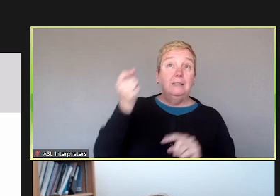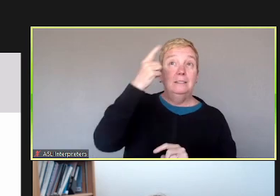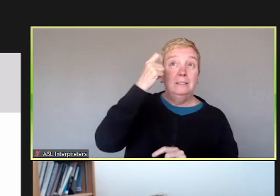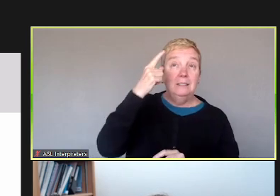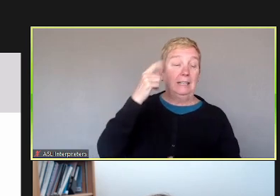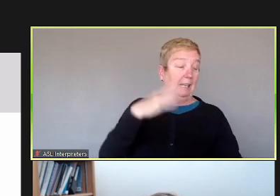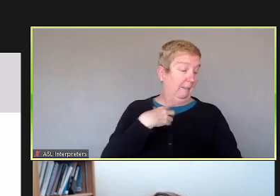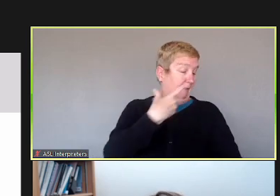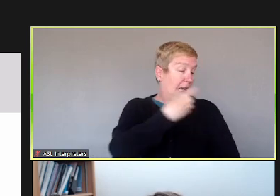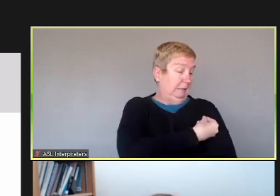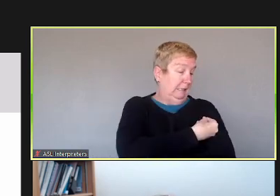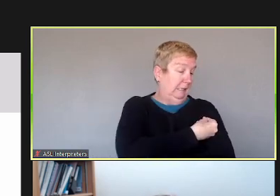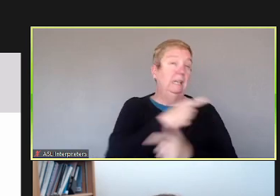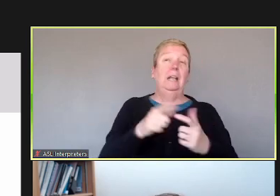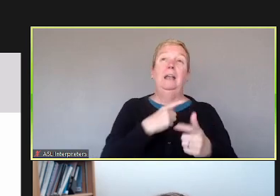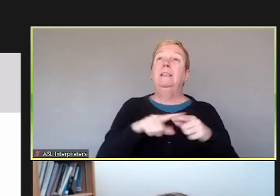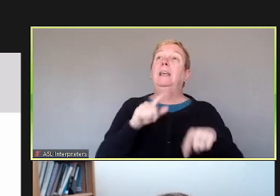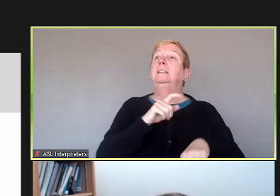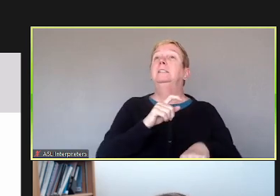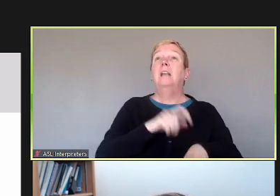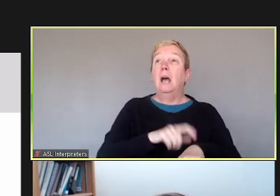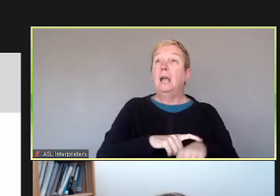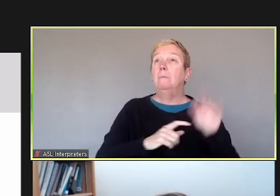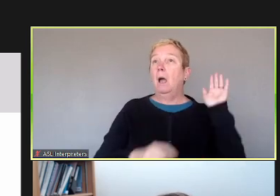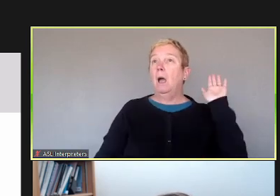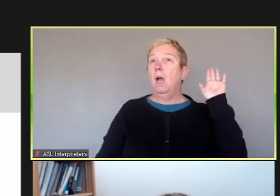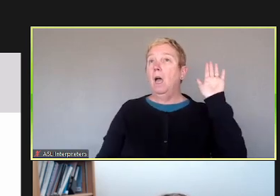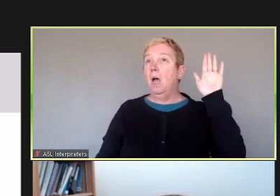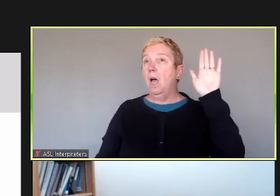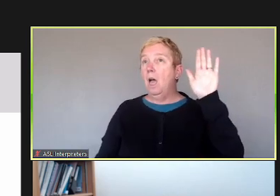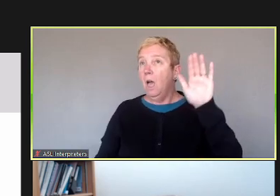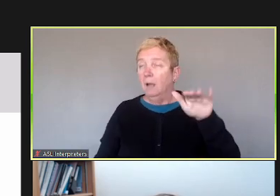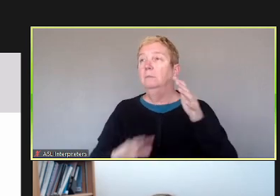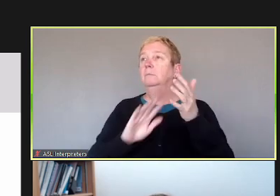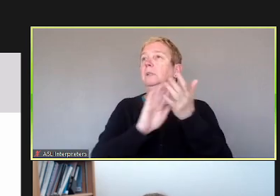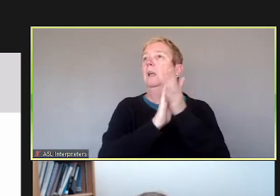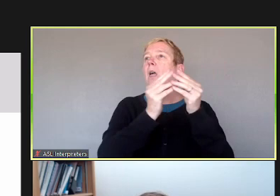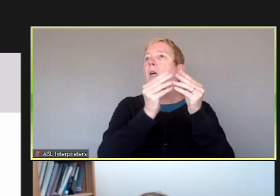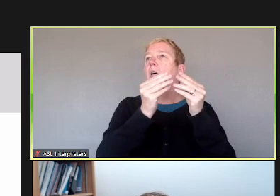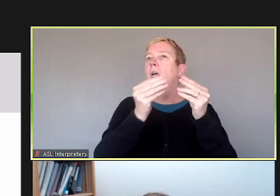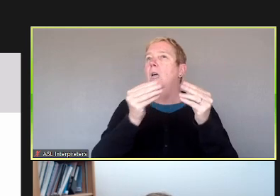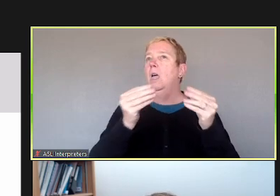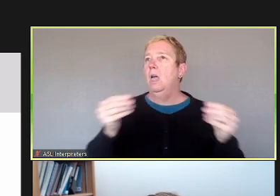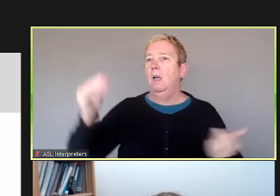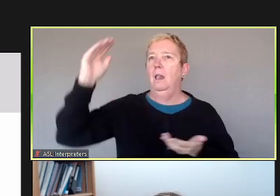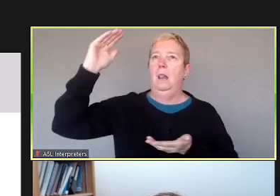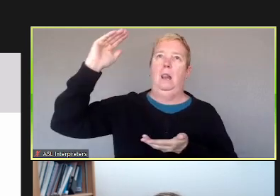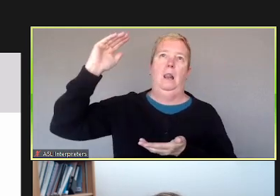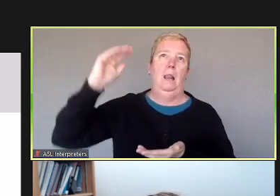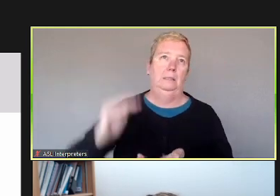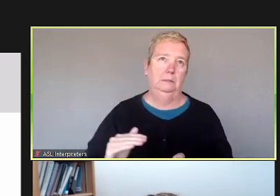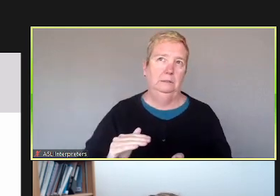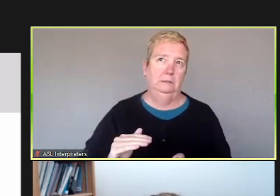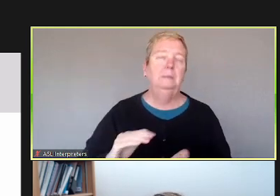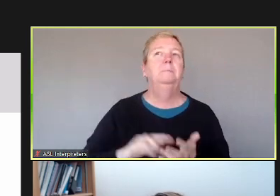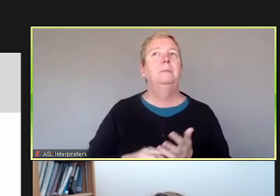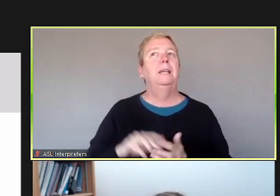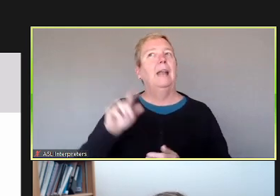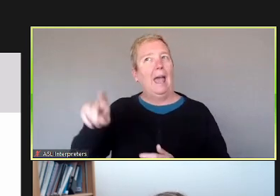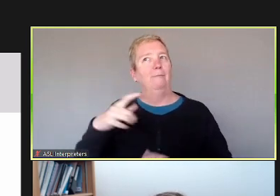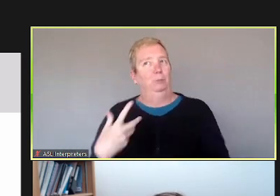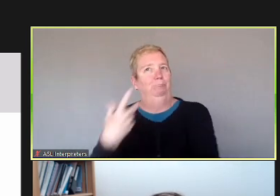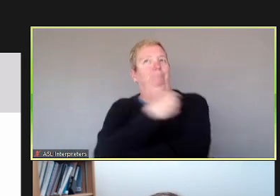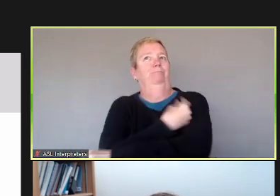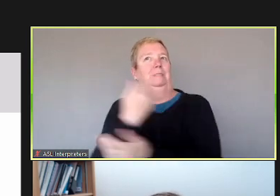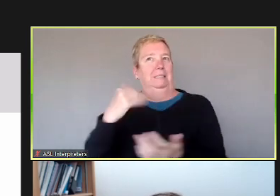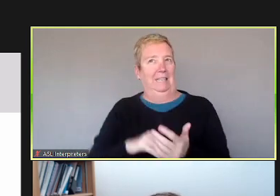over time and they need to be boosted. People who are up to date with a booster have a much lower risk